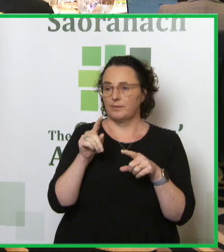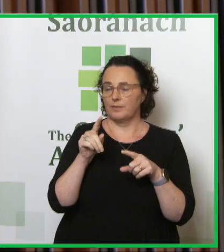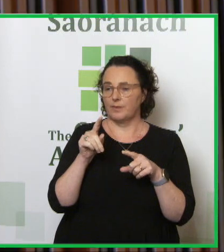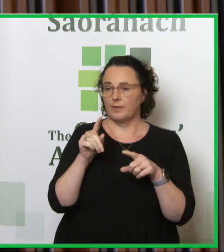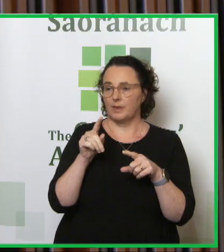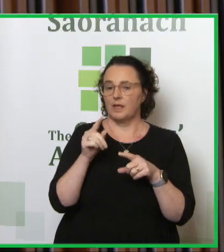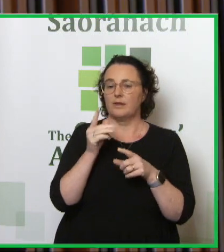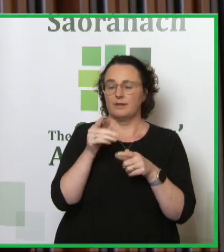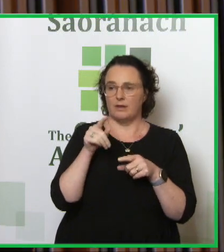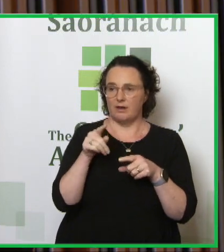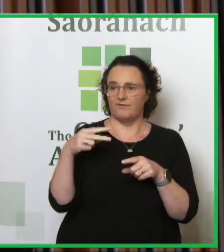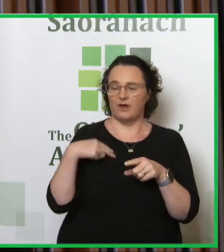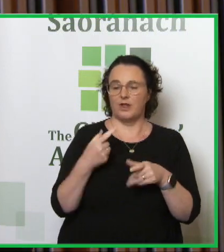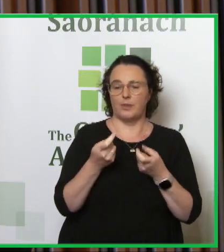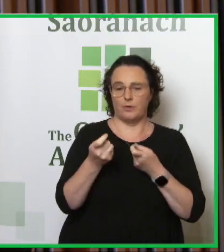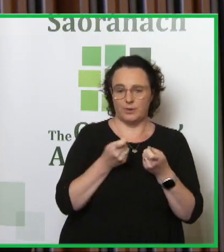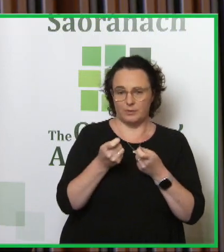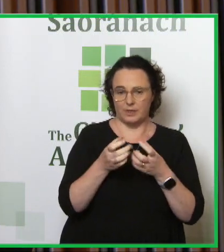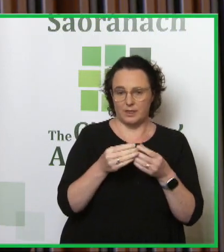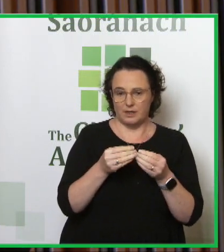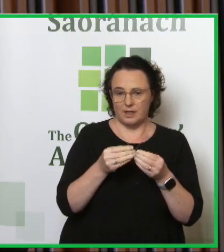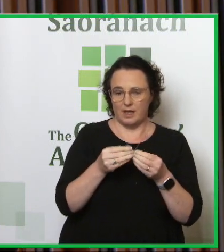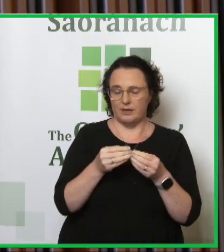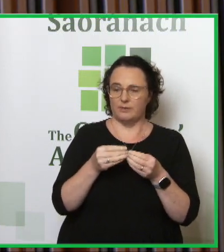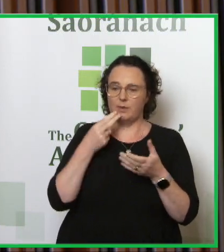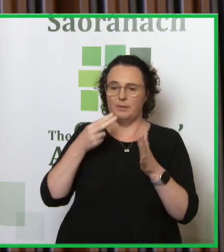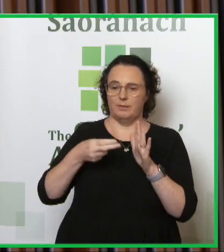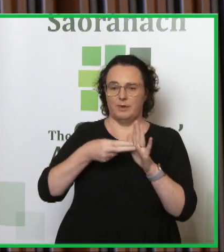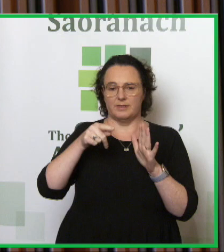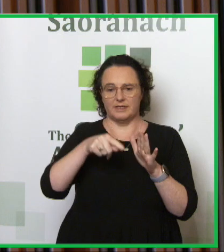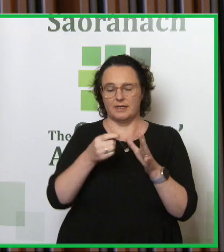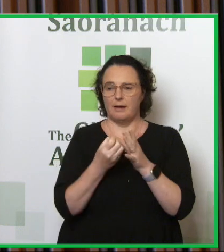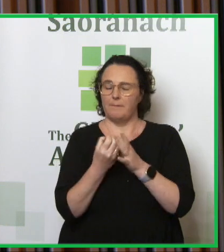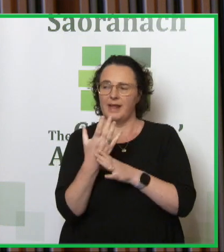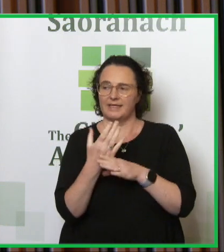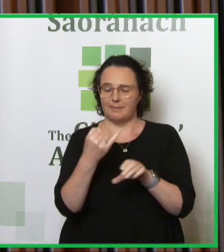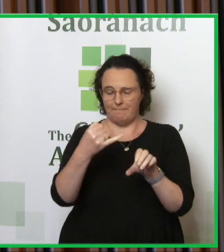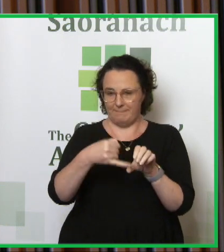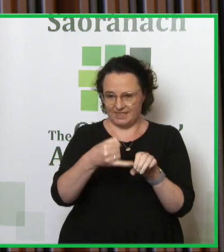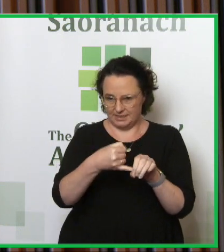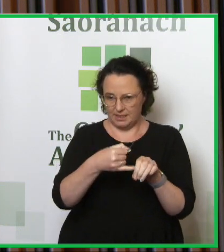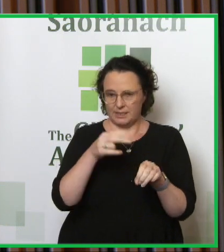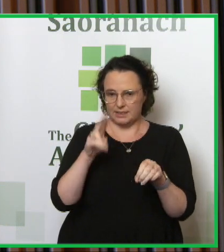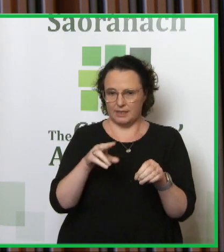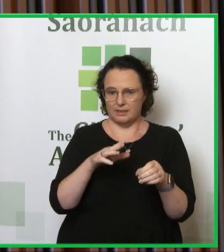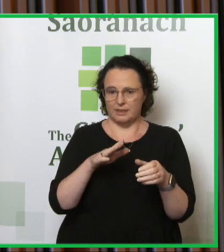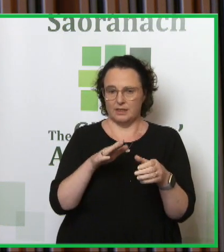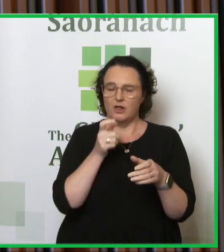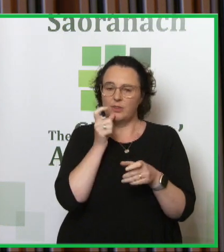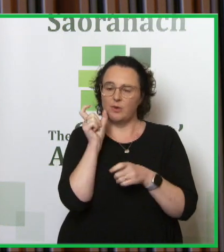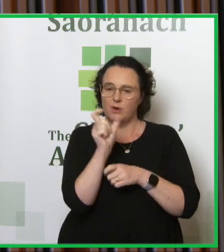therapeutic substances and are often described as plant medicine. So I think it's a bit misleading to put in the